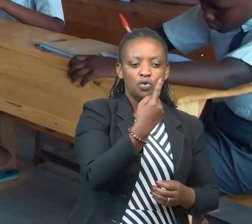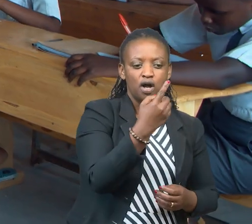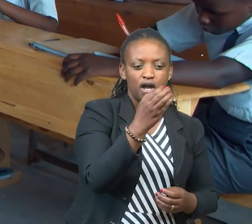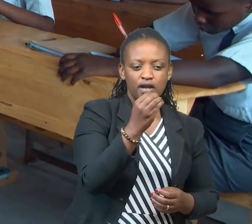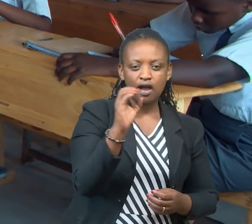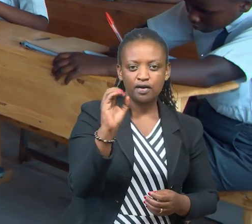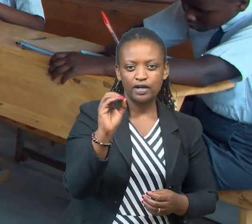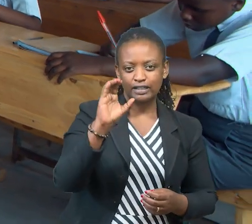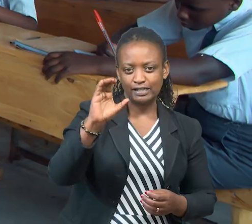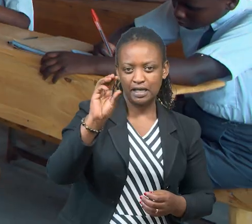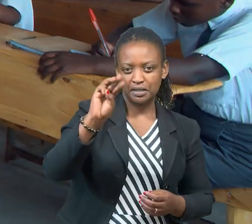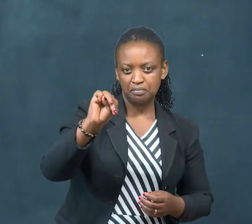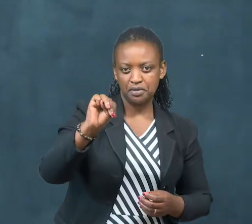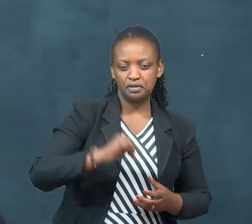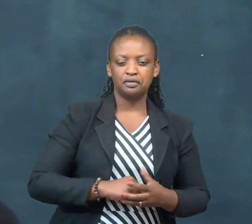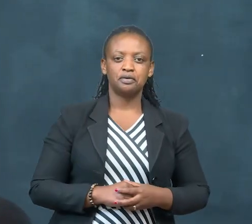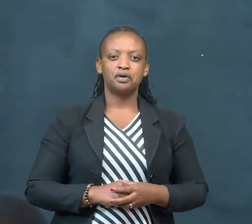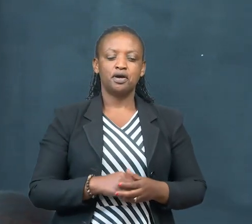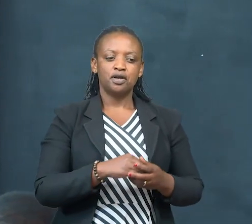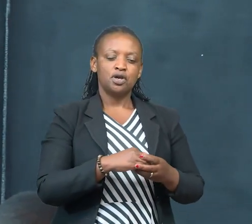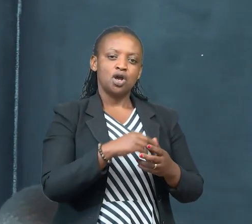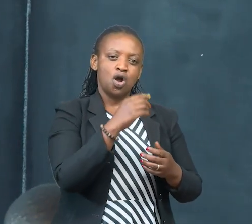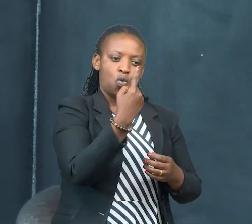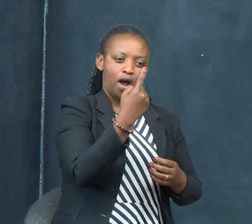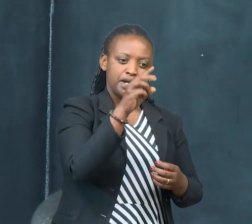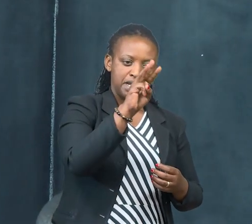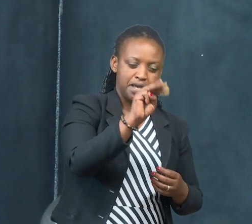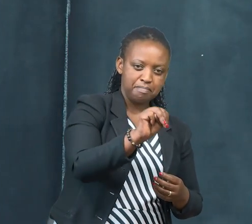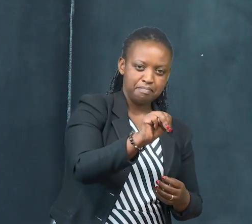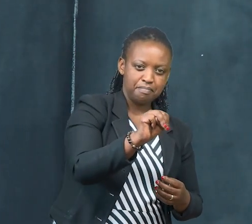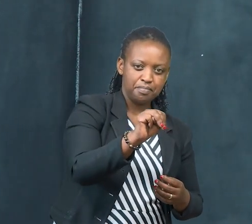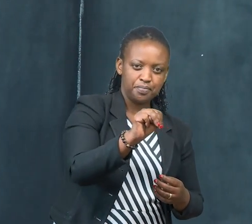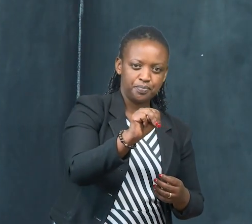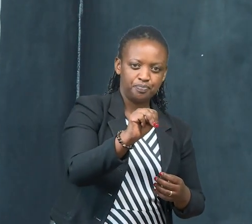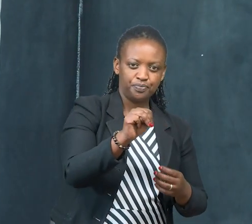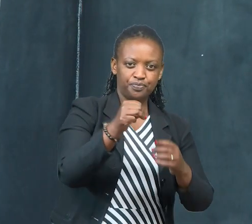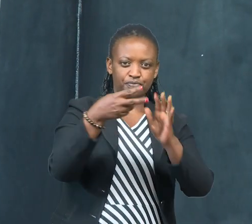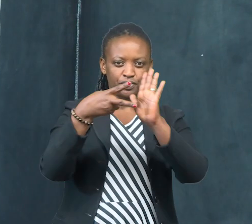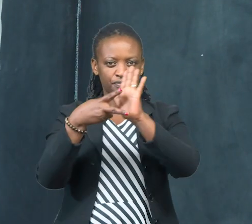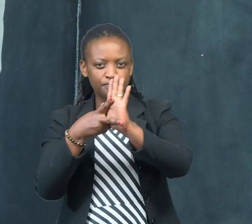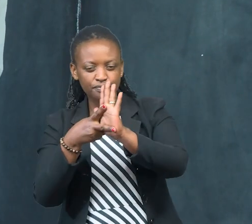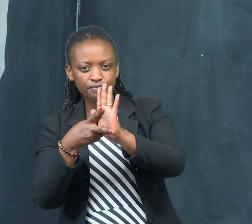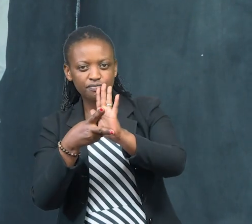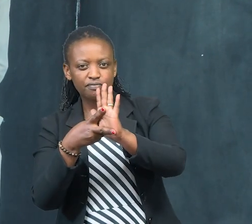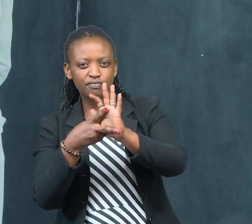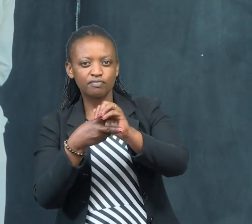100 centimeters. 1 meter is equivalent